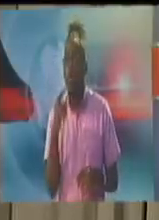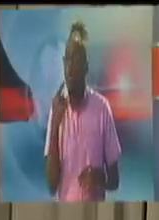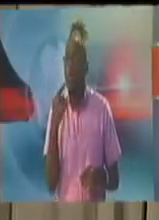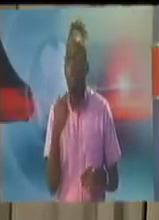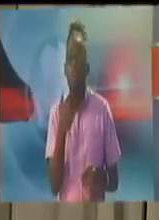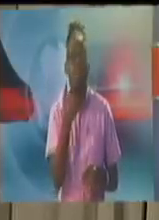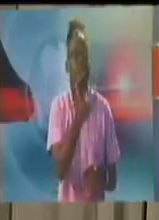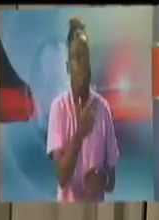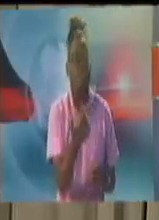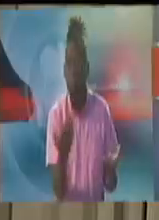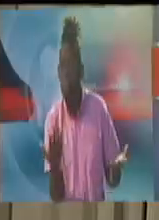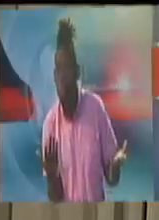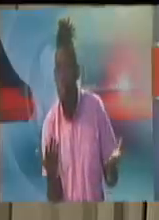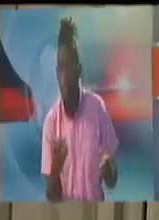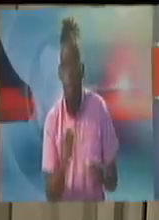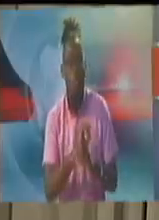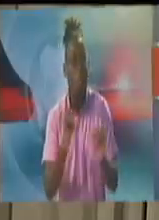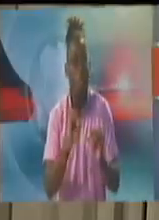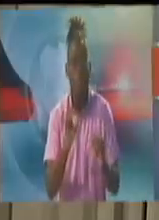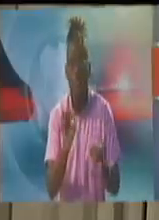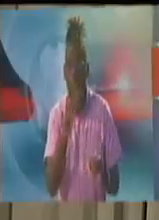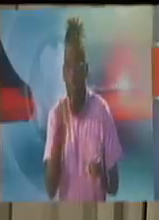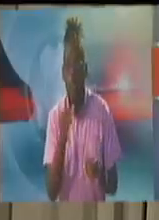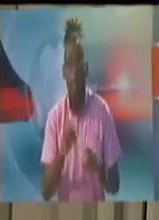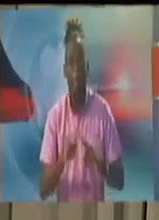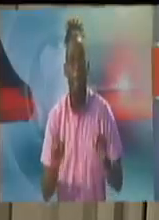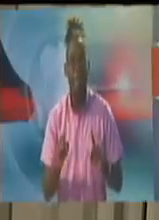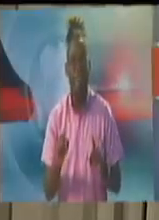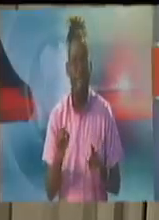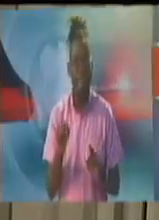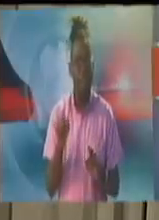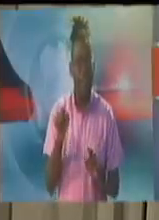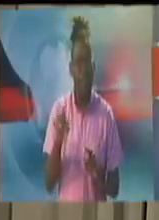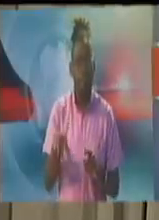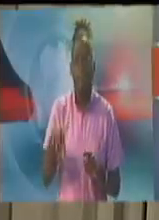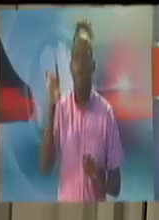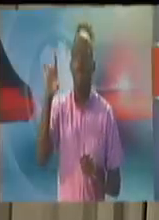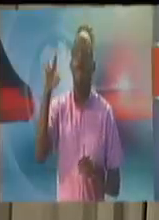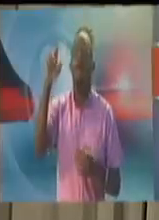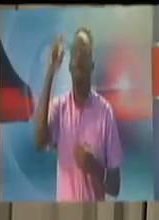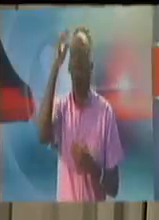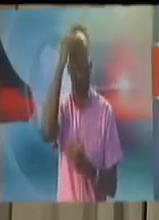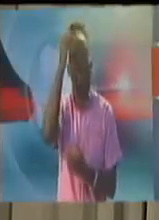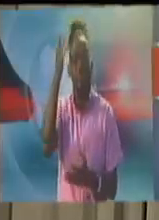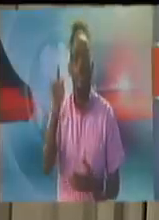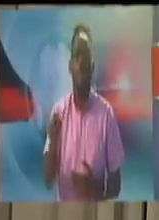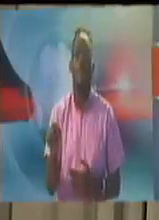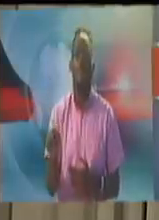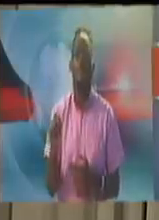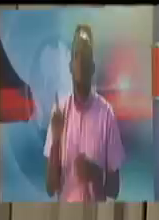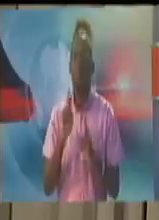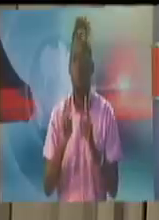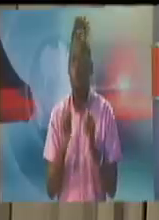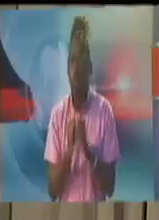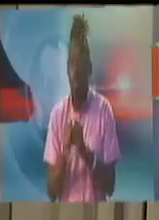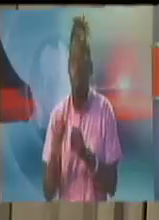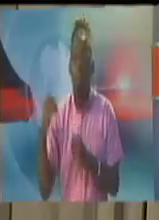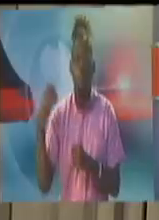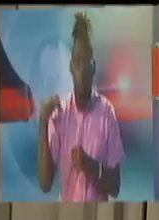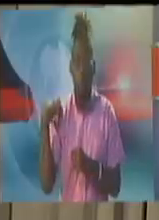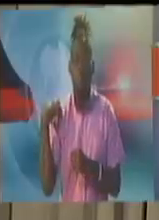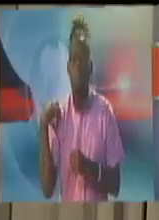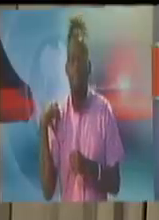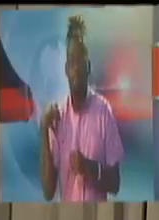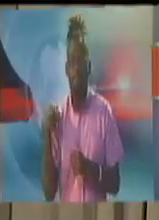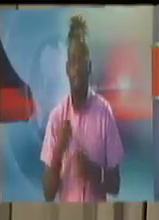one is out of food. But when I did investigate some of the instances and actually spoke to the employers of a lot of these people in